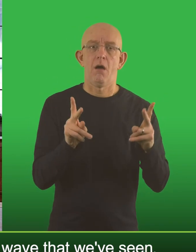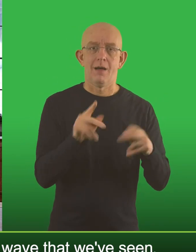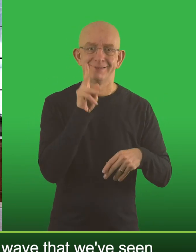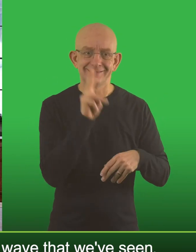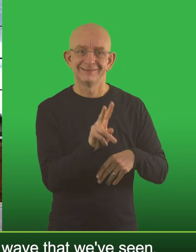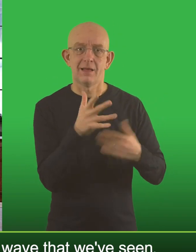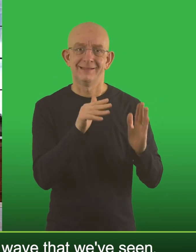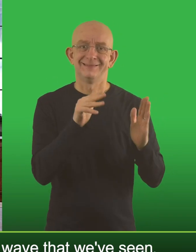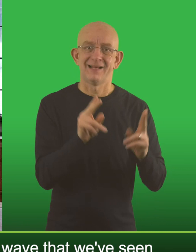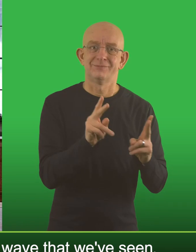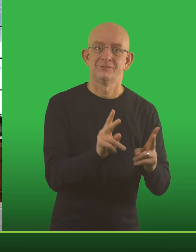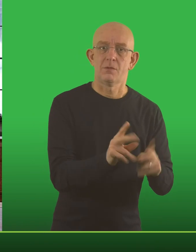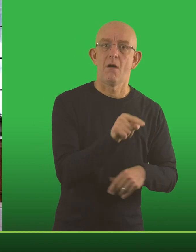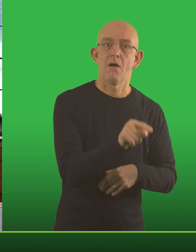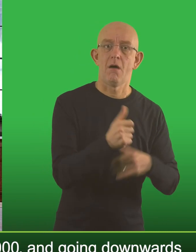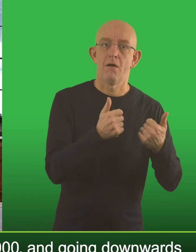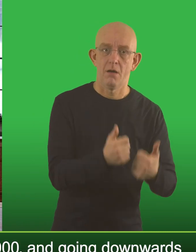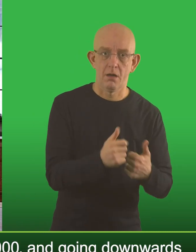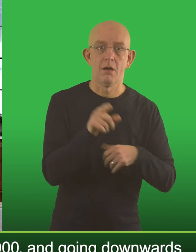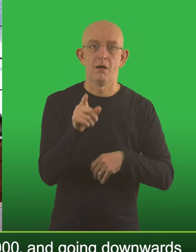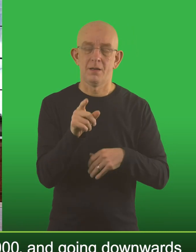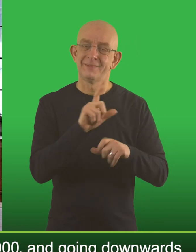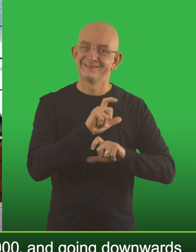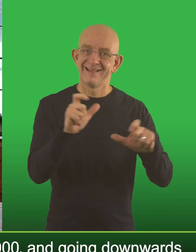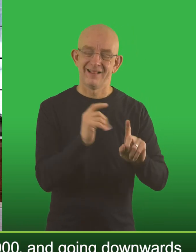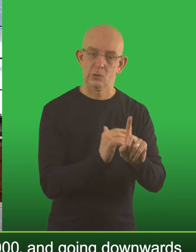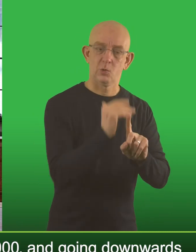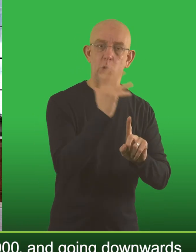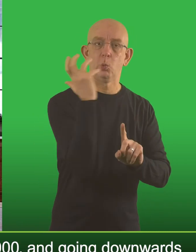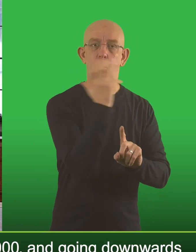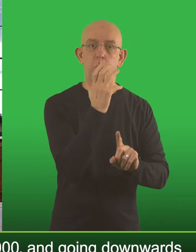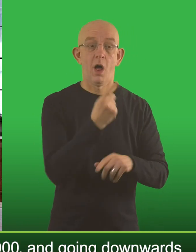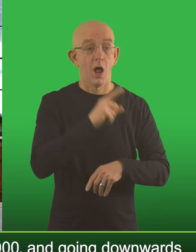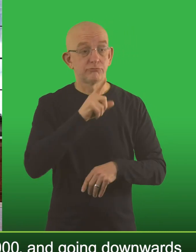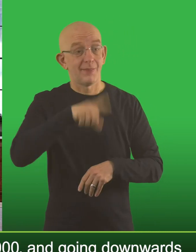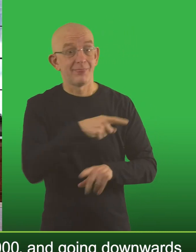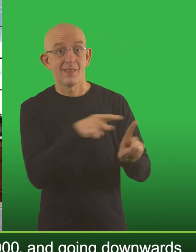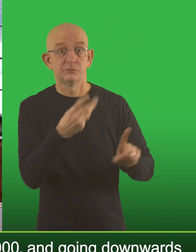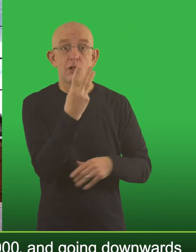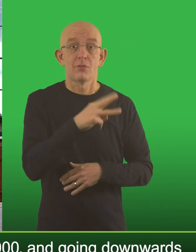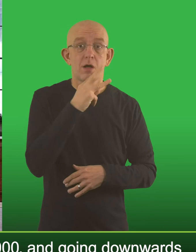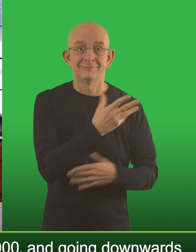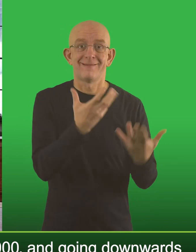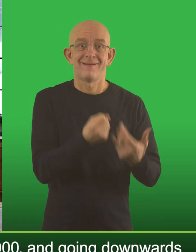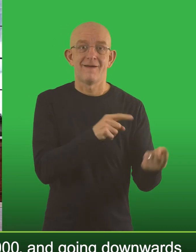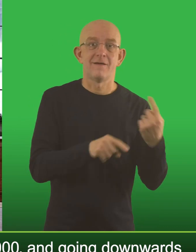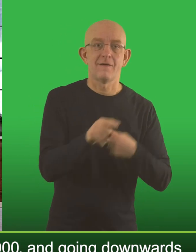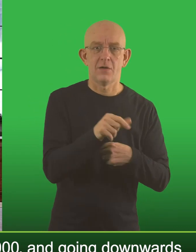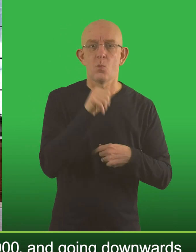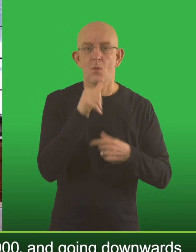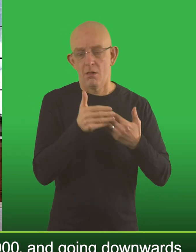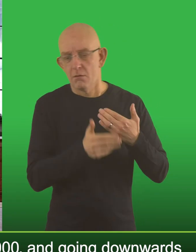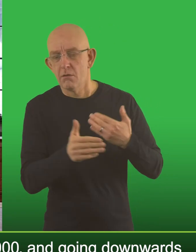slope of the wave that we've seen. Quite high rates of COVID, sort of less than 300 per 100,000 and going downwards, and